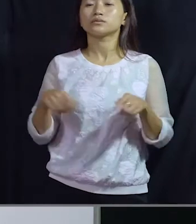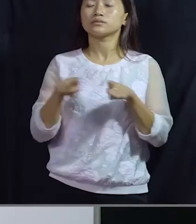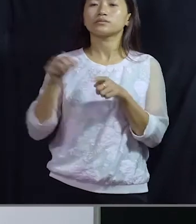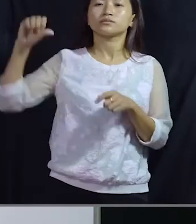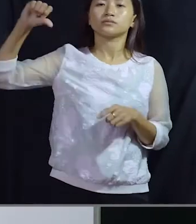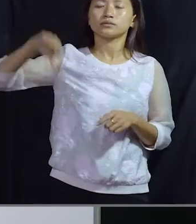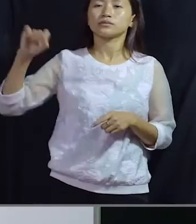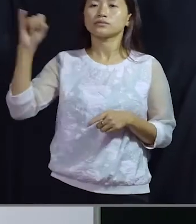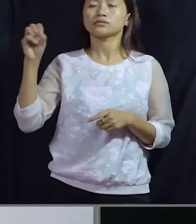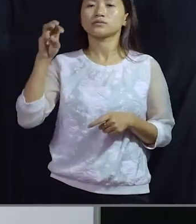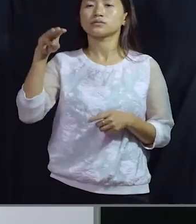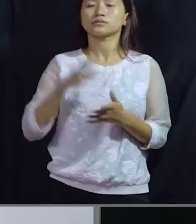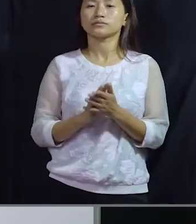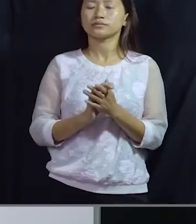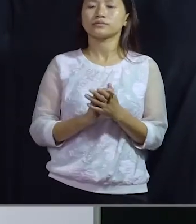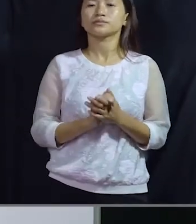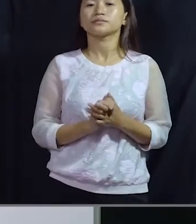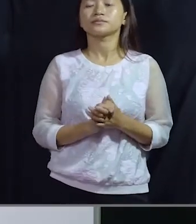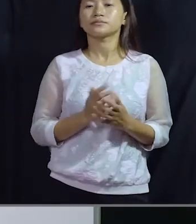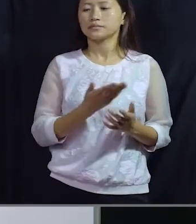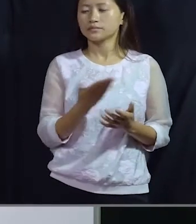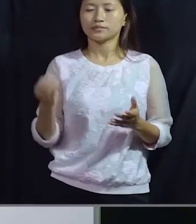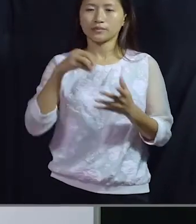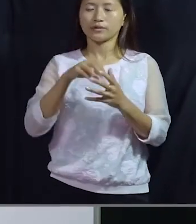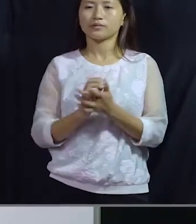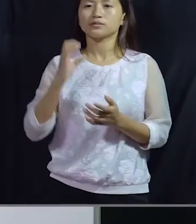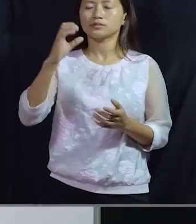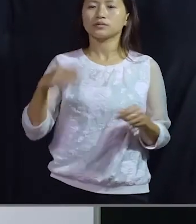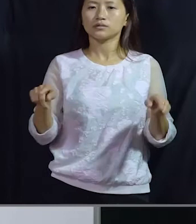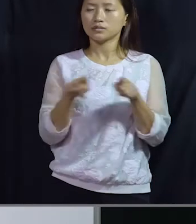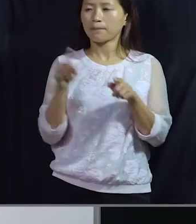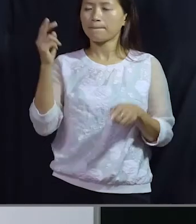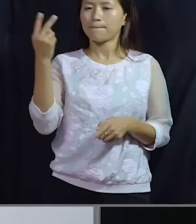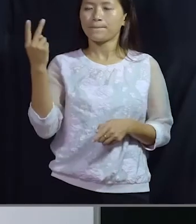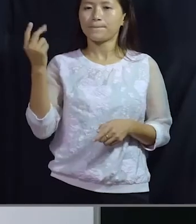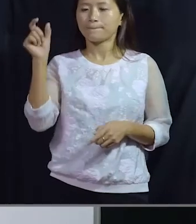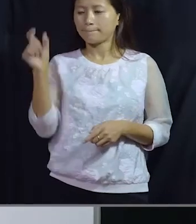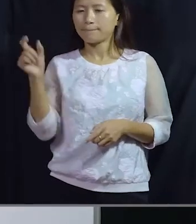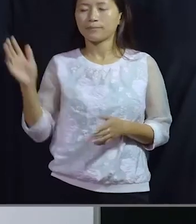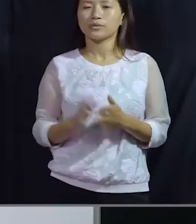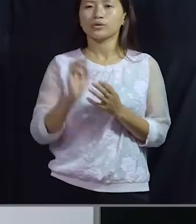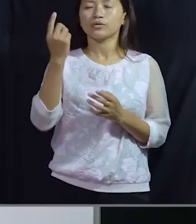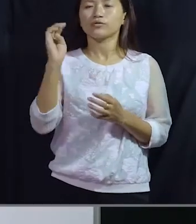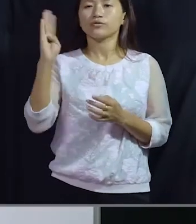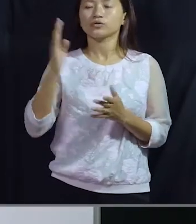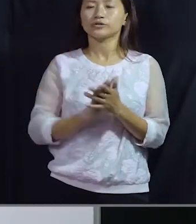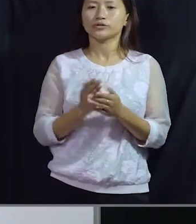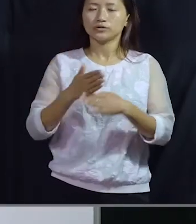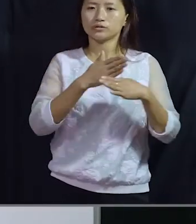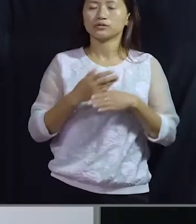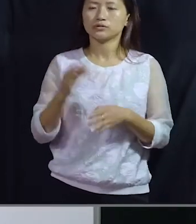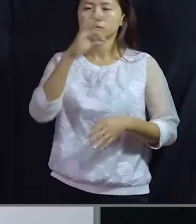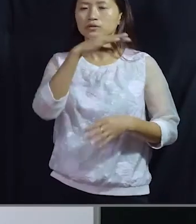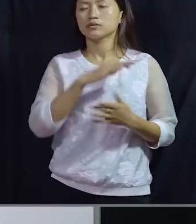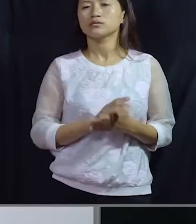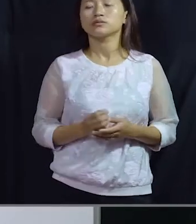96,000 respectively. They admitted C as a partner for 1/4 share in profits